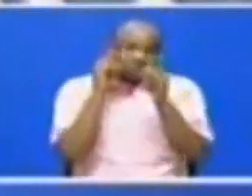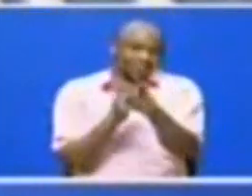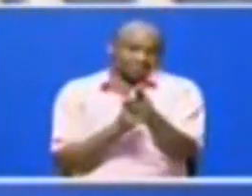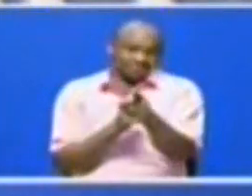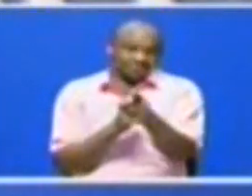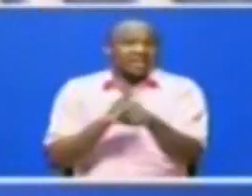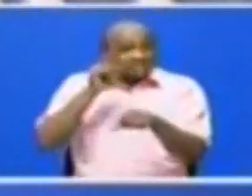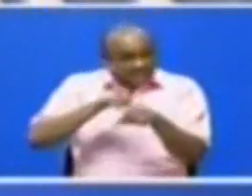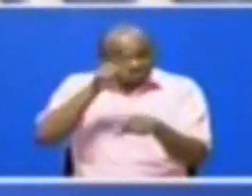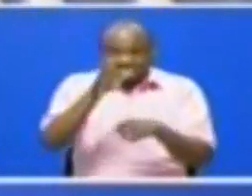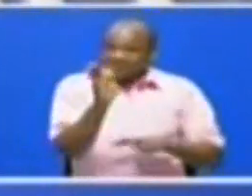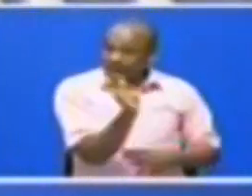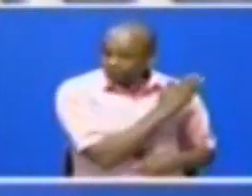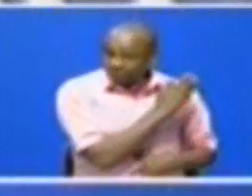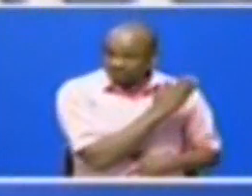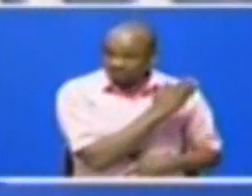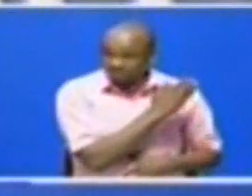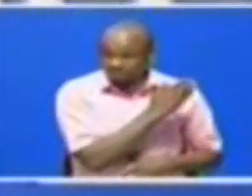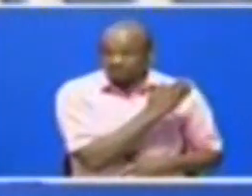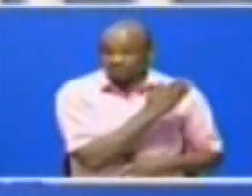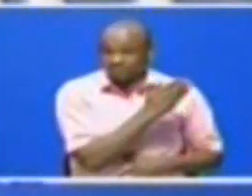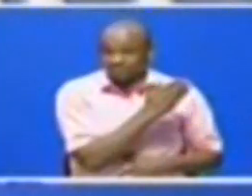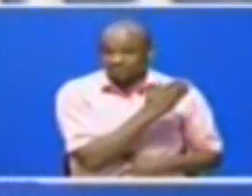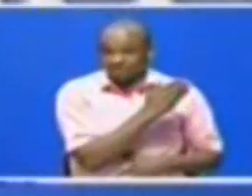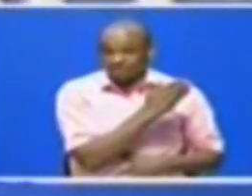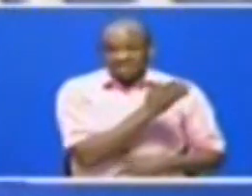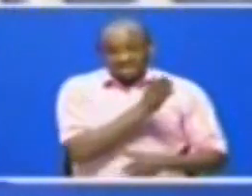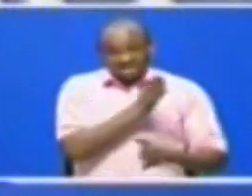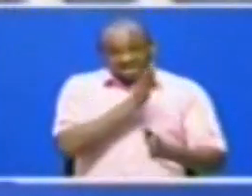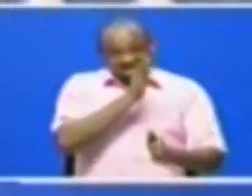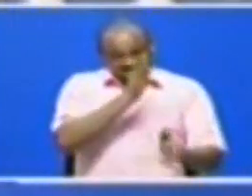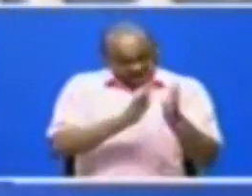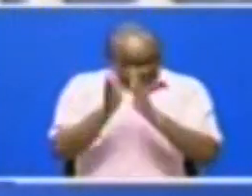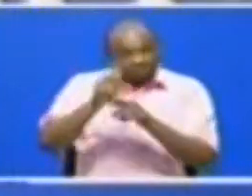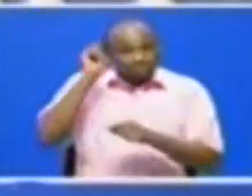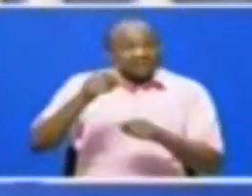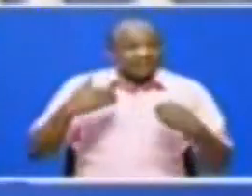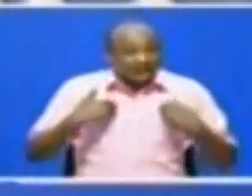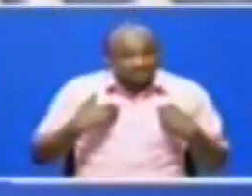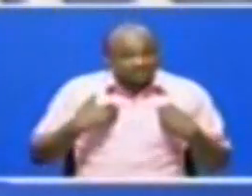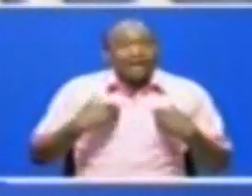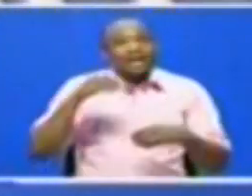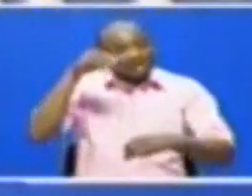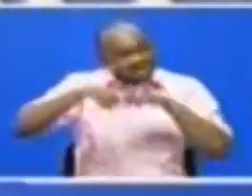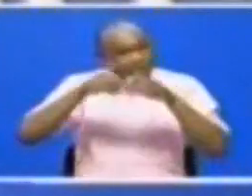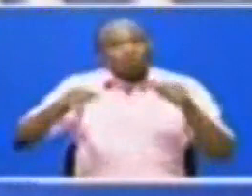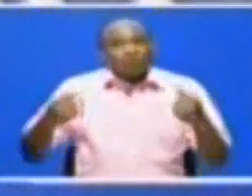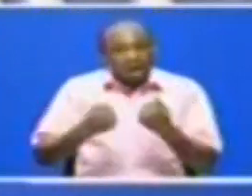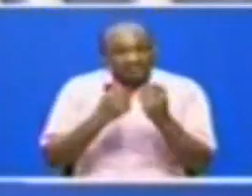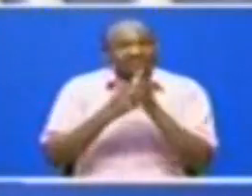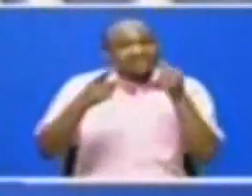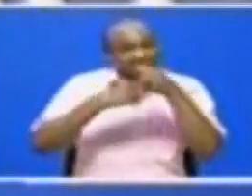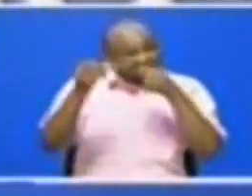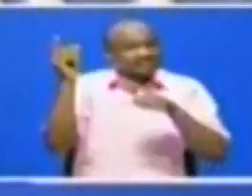he's out of the picture, of course, arrangements ought to be made to ensure that the election is conducted within the